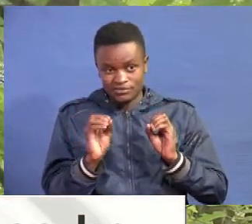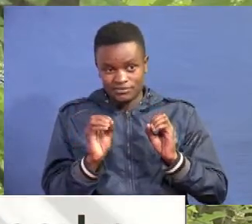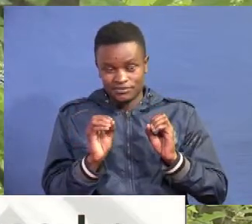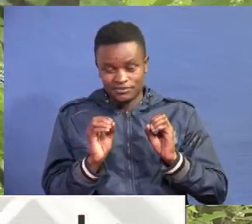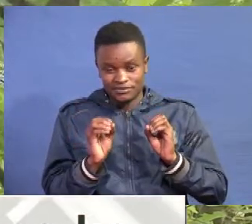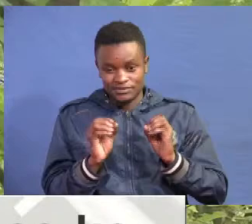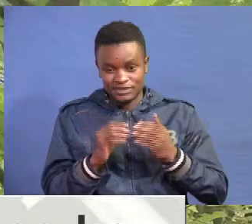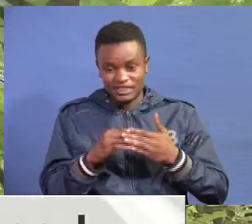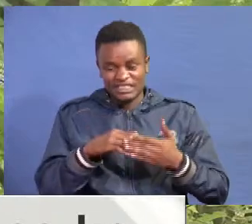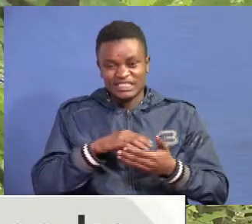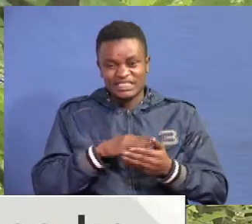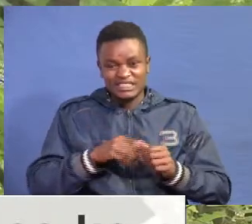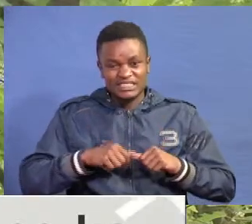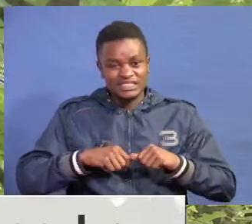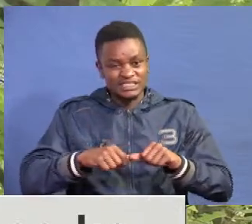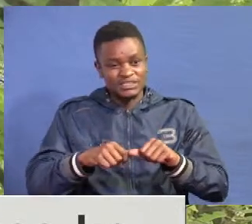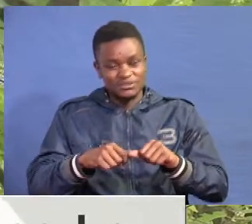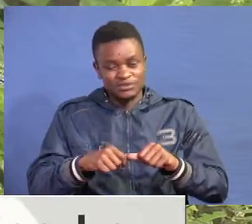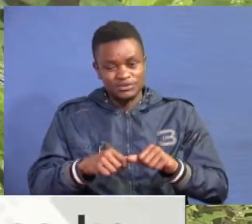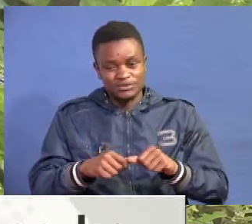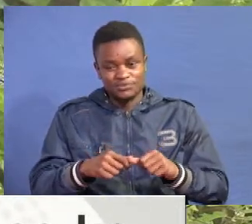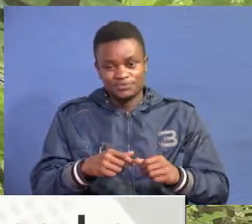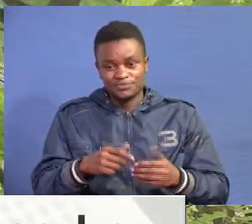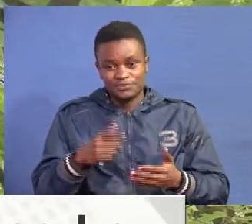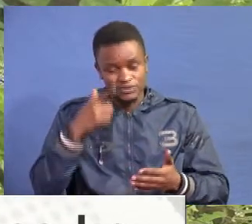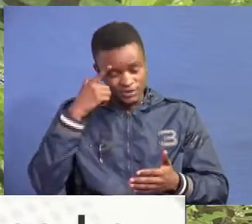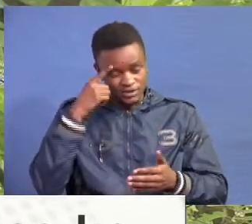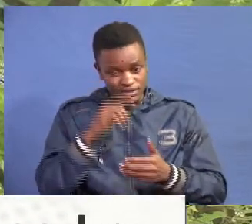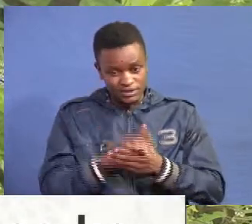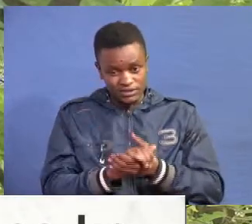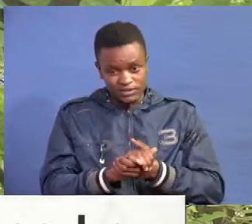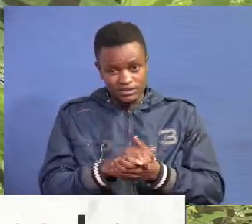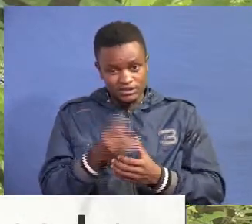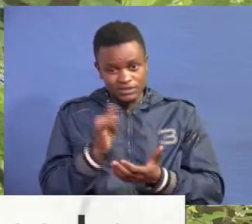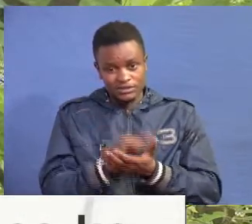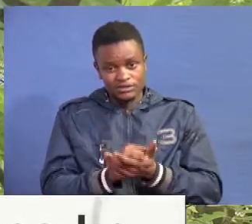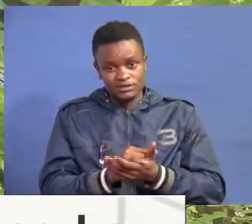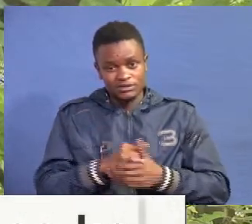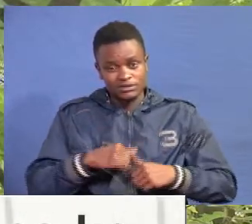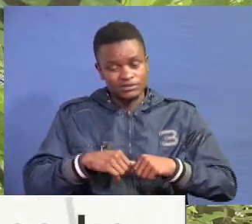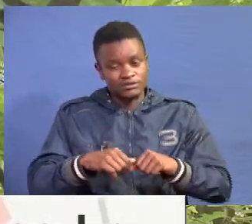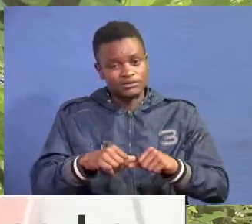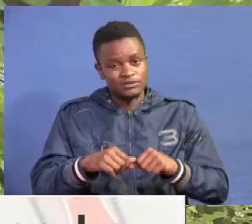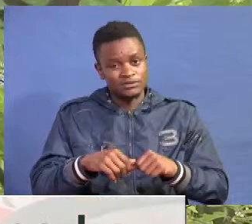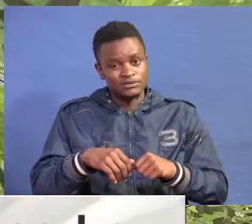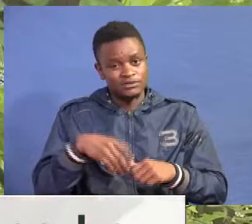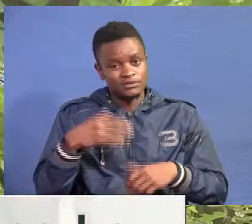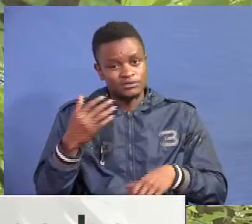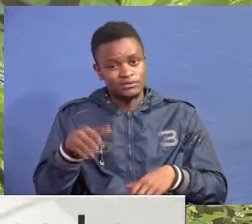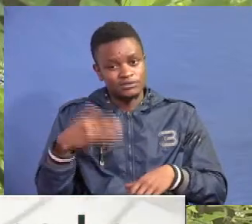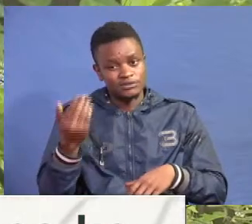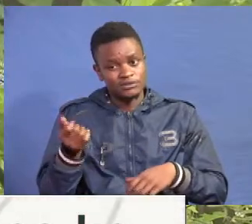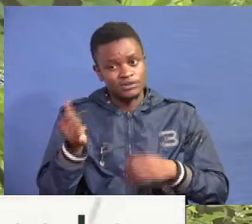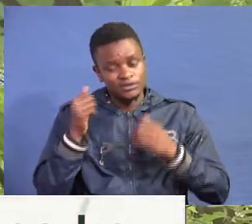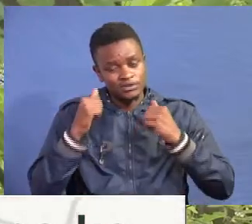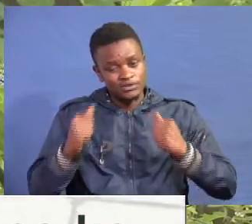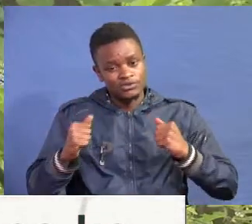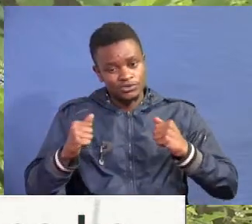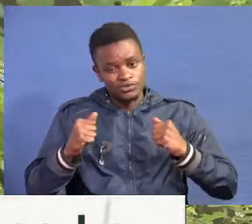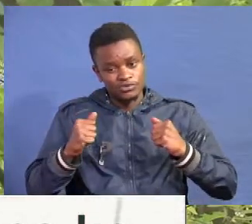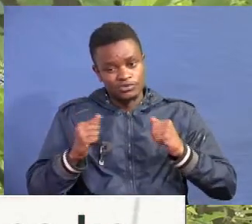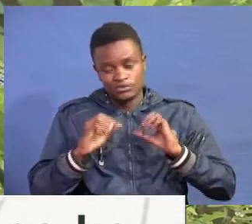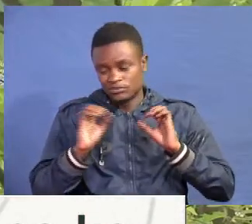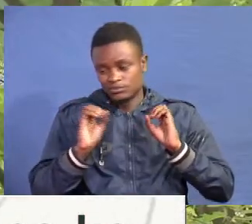the enthusiasm to have AGOA extended may not be as strong as it was in the